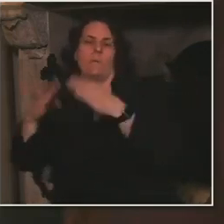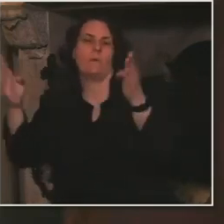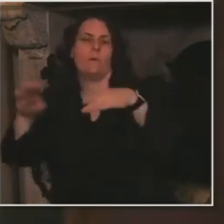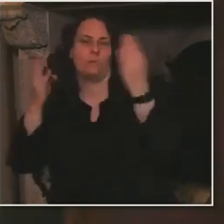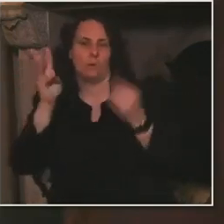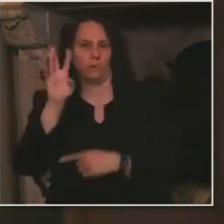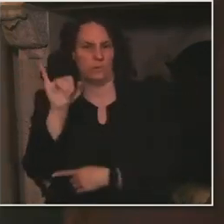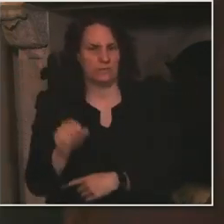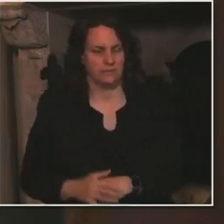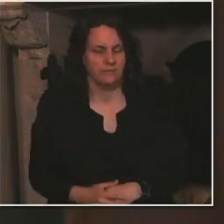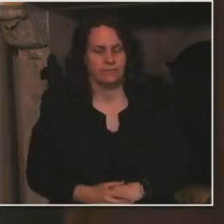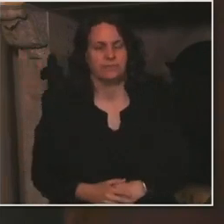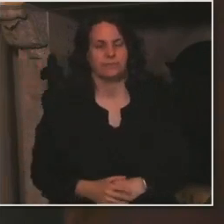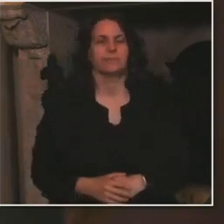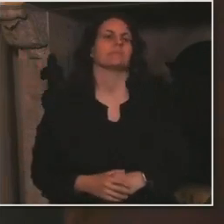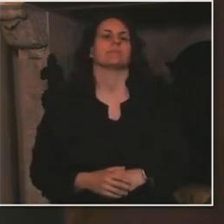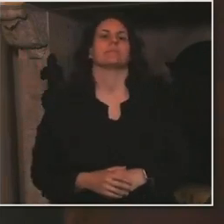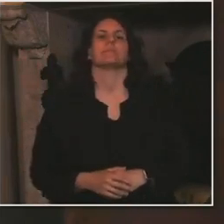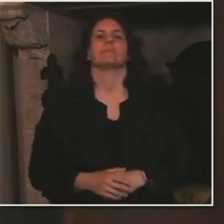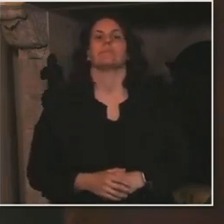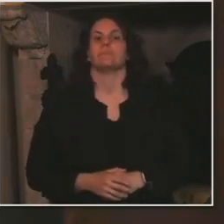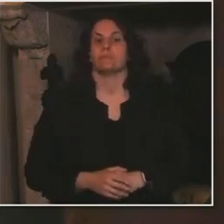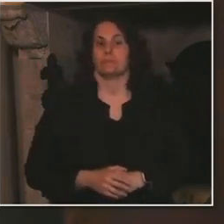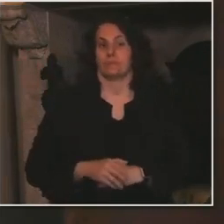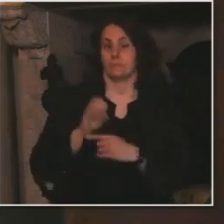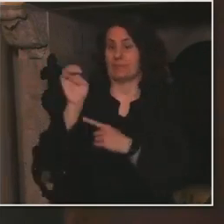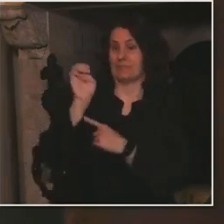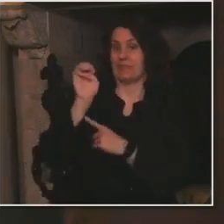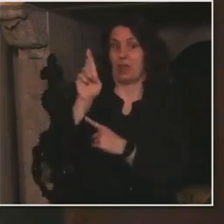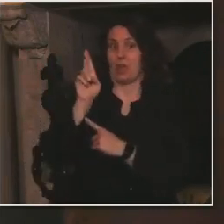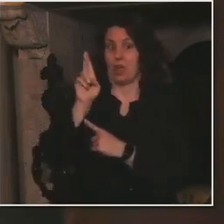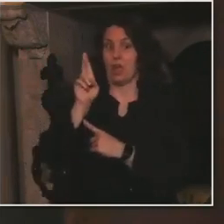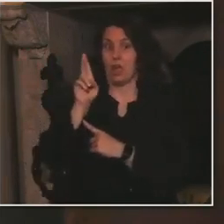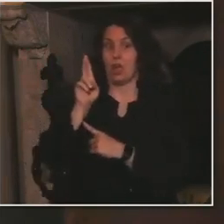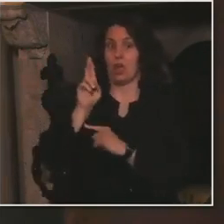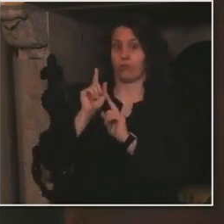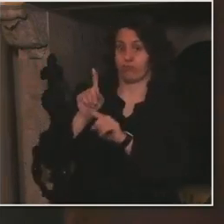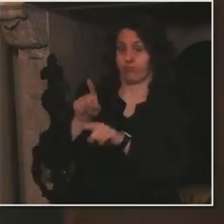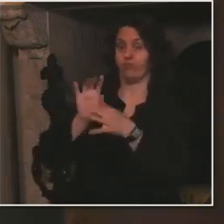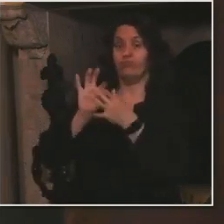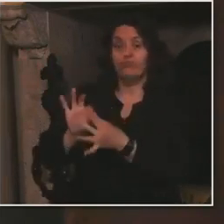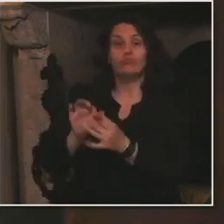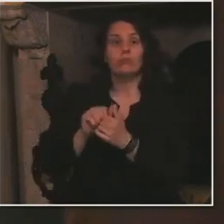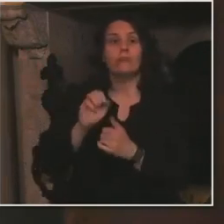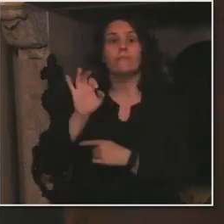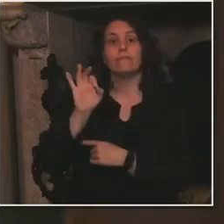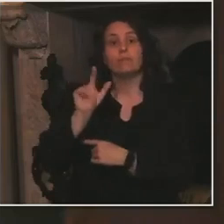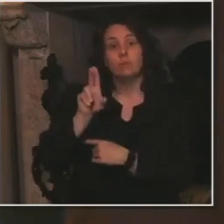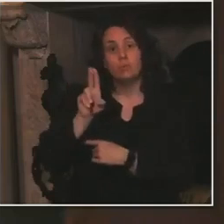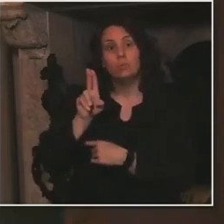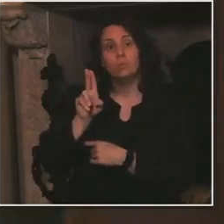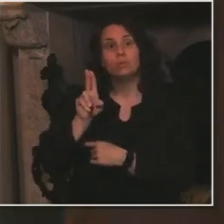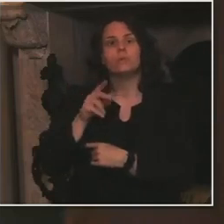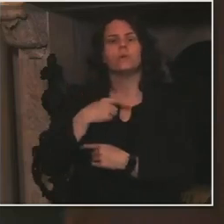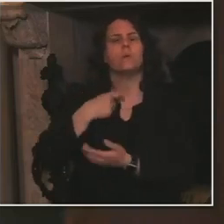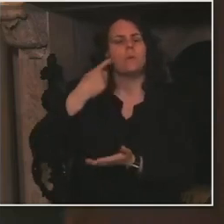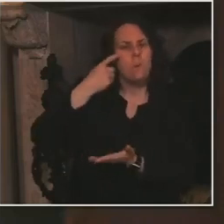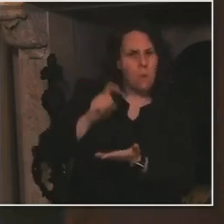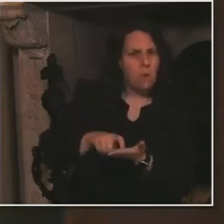room visits for flu and COVID-19 symptoms, we see a slight downward trend, but one that is not